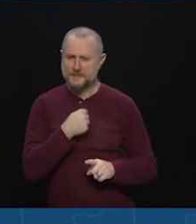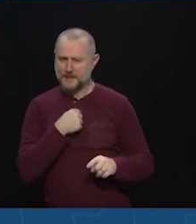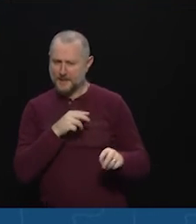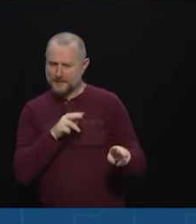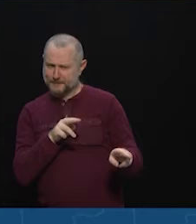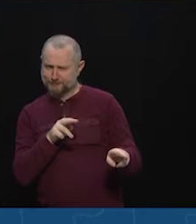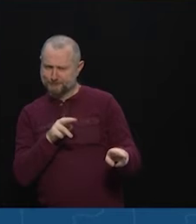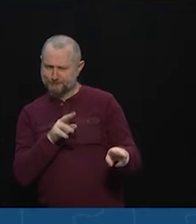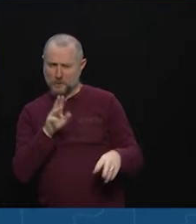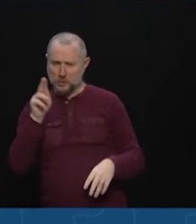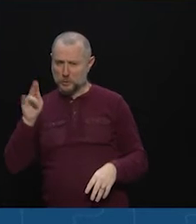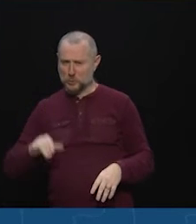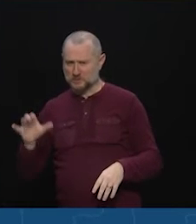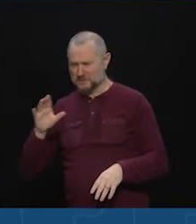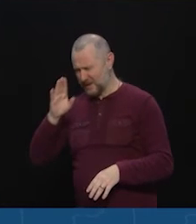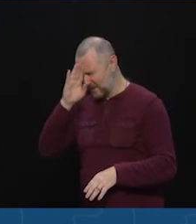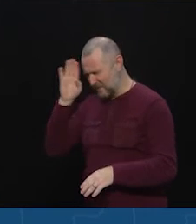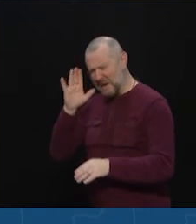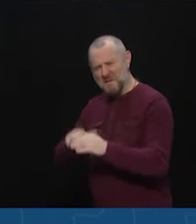and